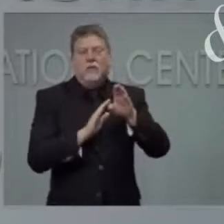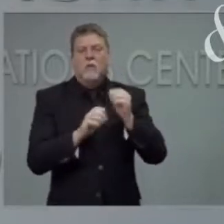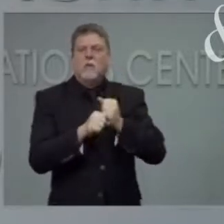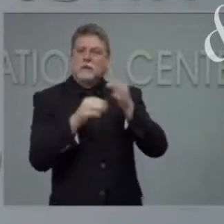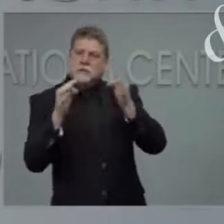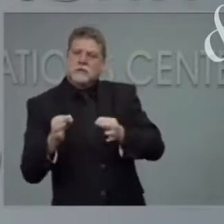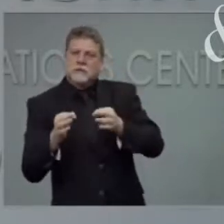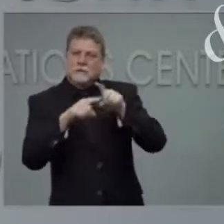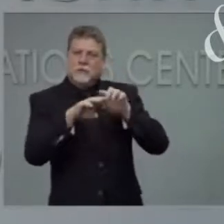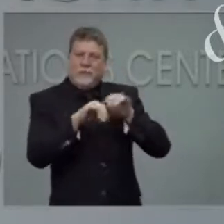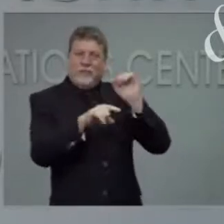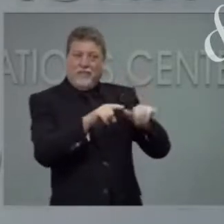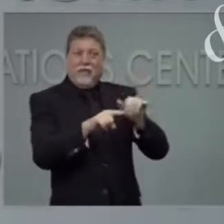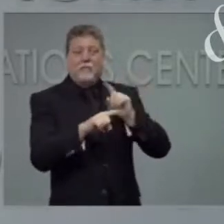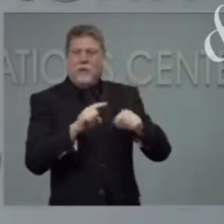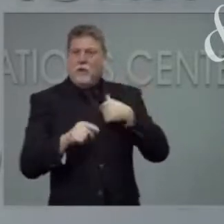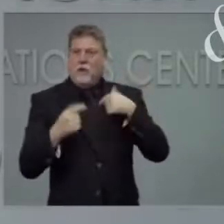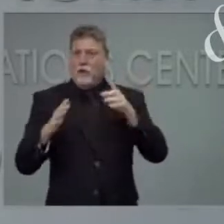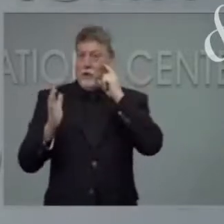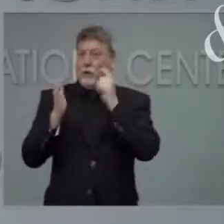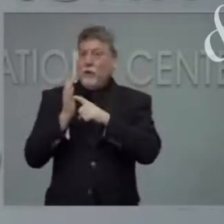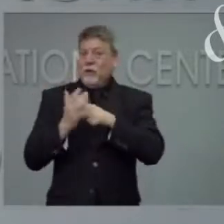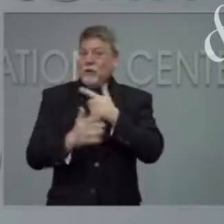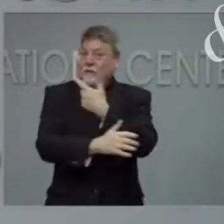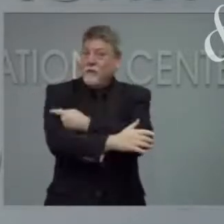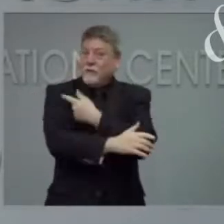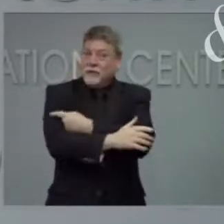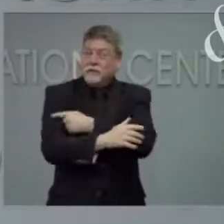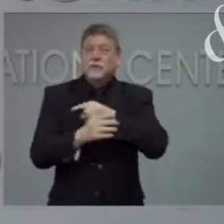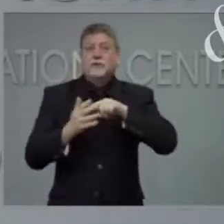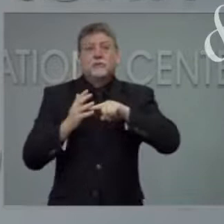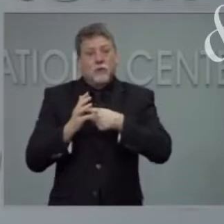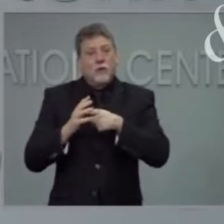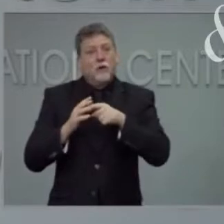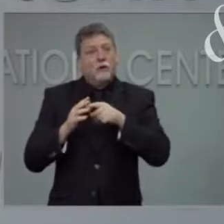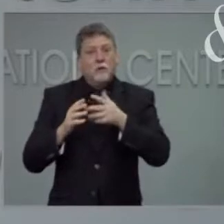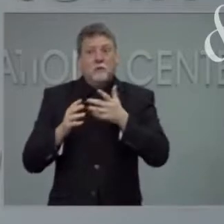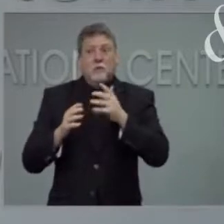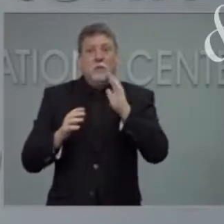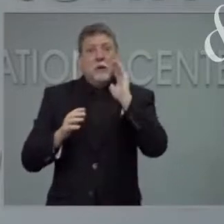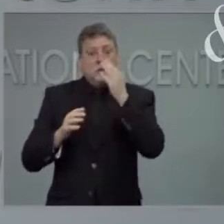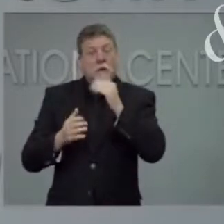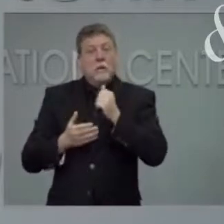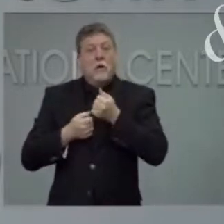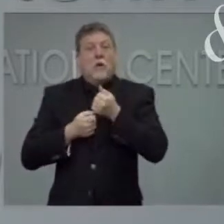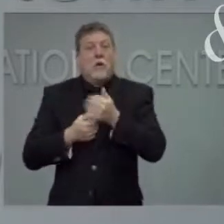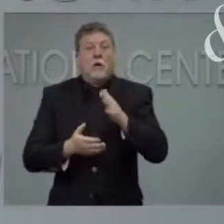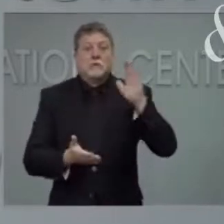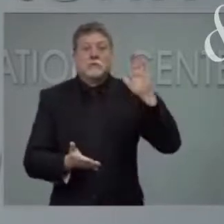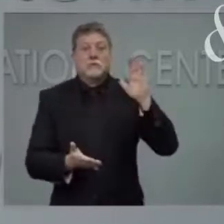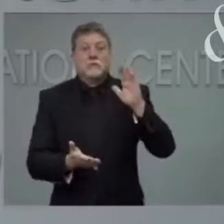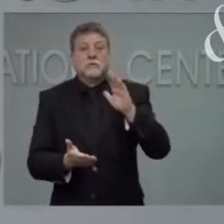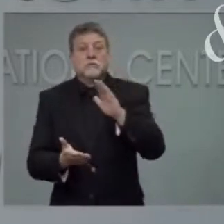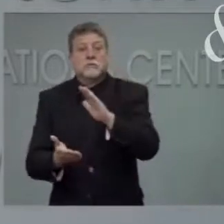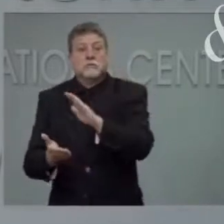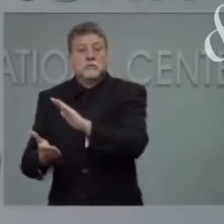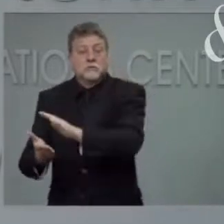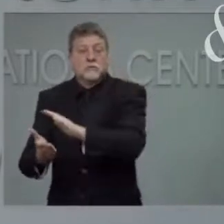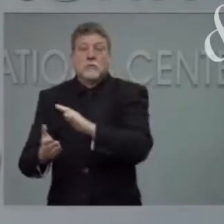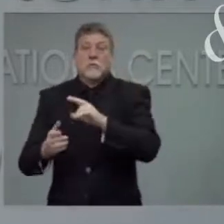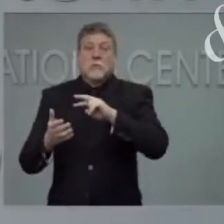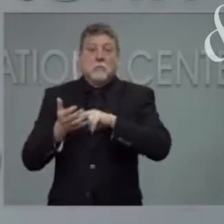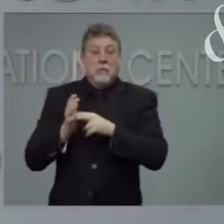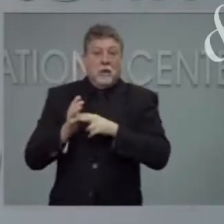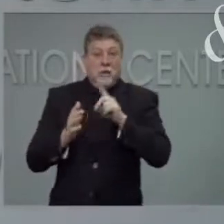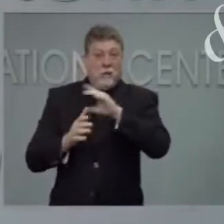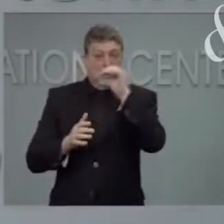on this number. We aren't close to herd immunity yet, but we do know that with people who have already